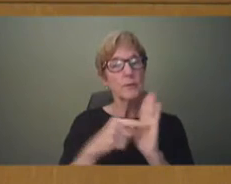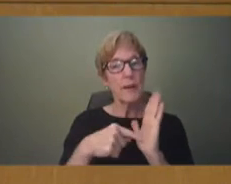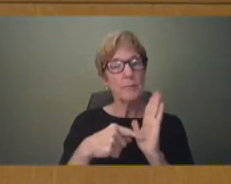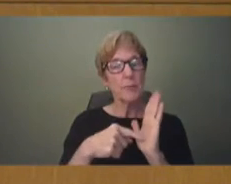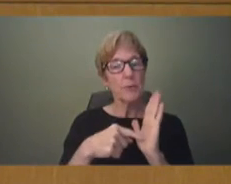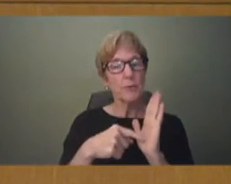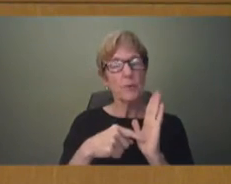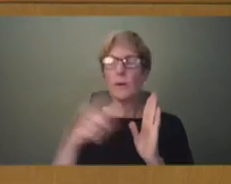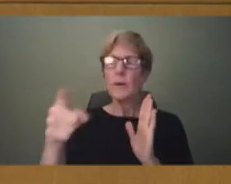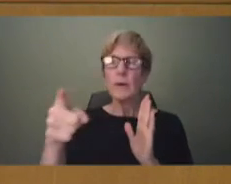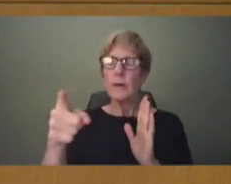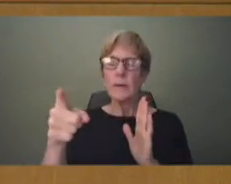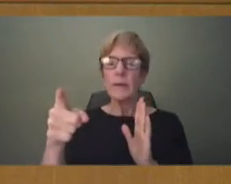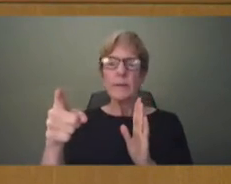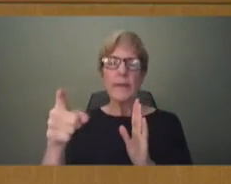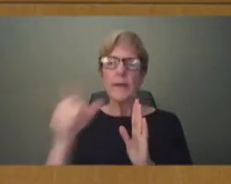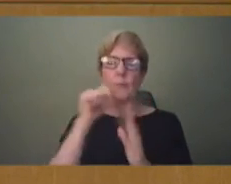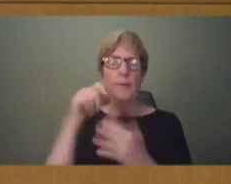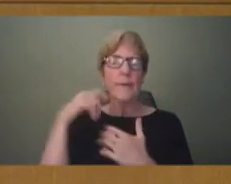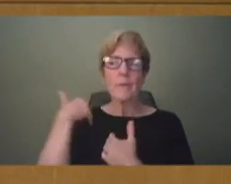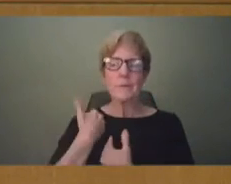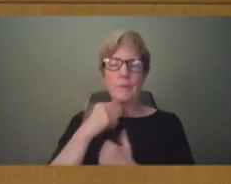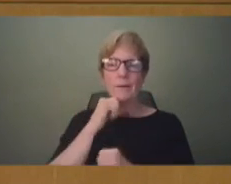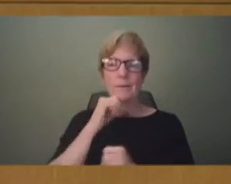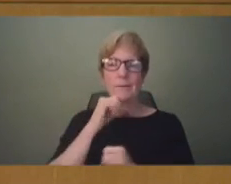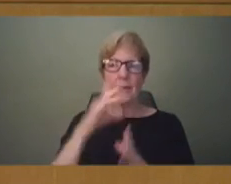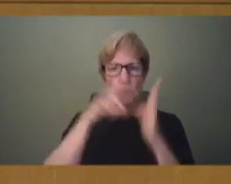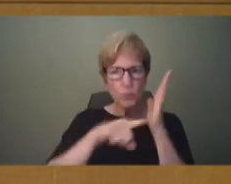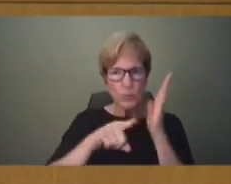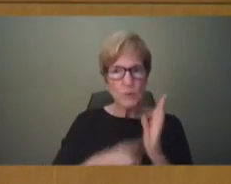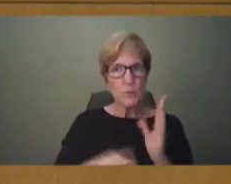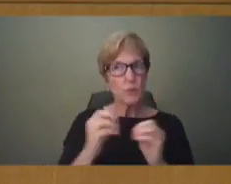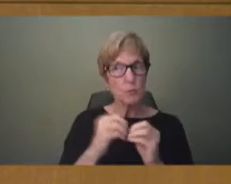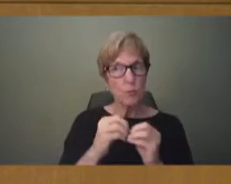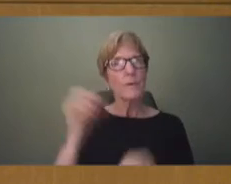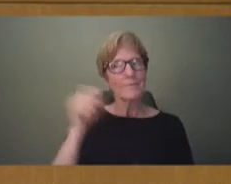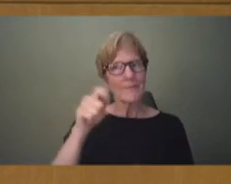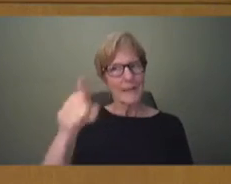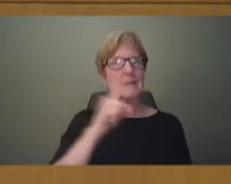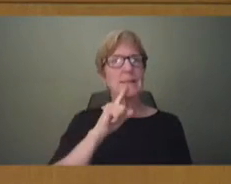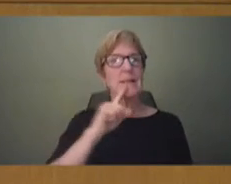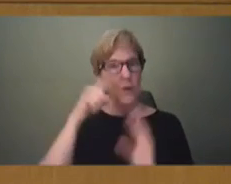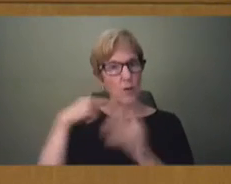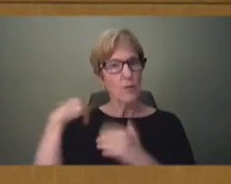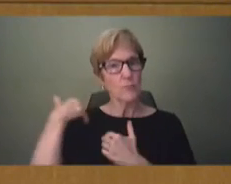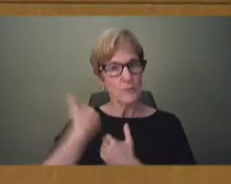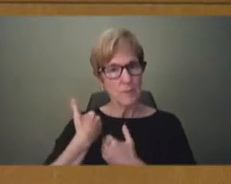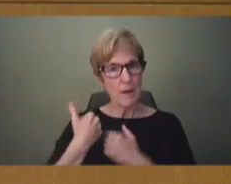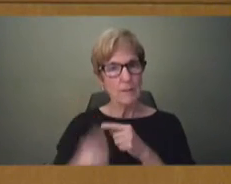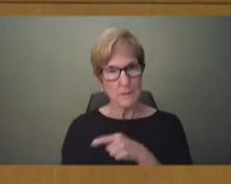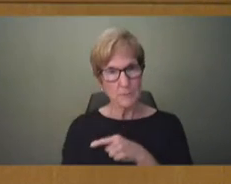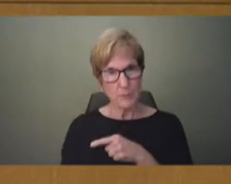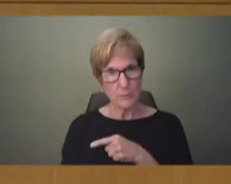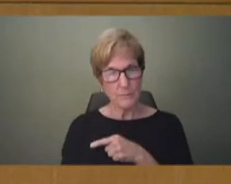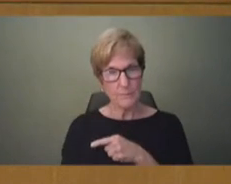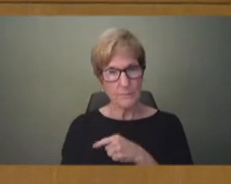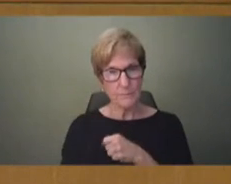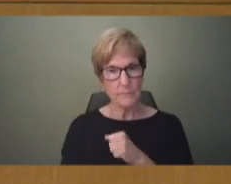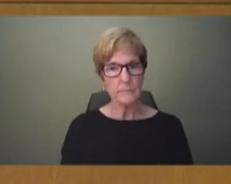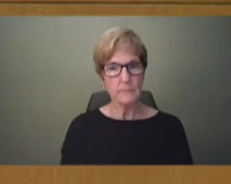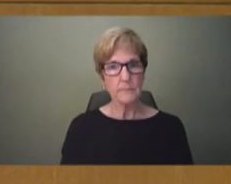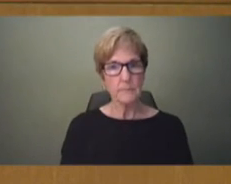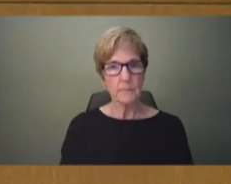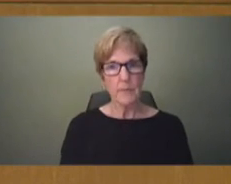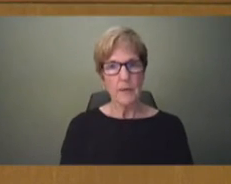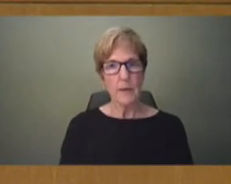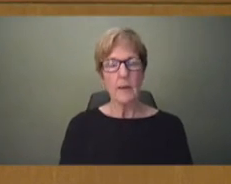responsible but then they researched it some more and found out they are responsible um I do have